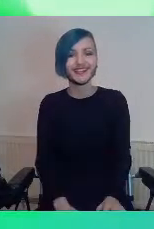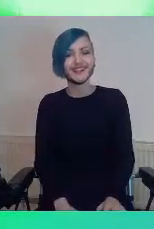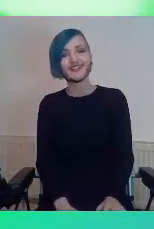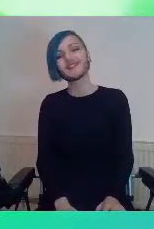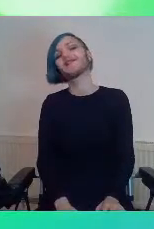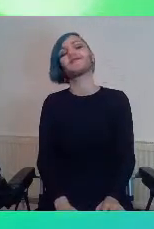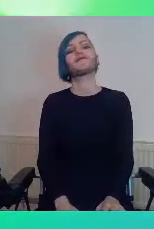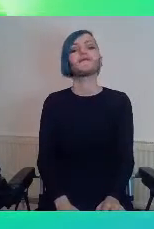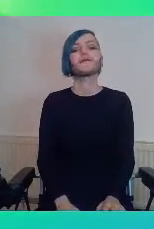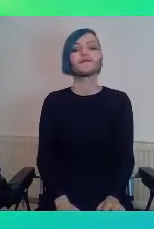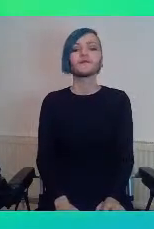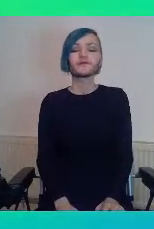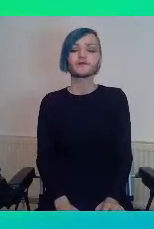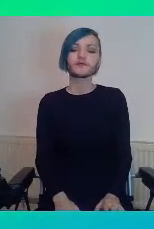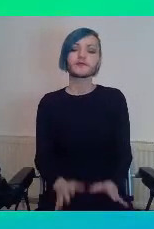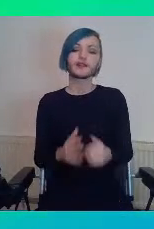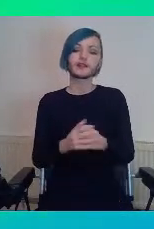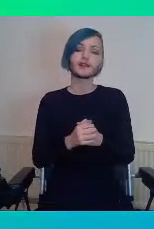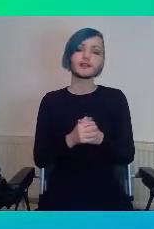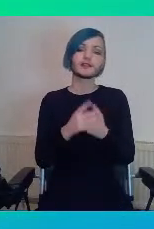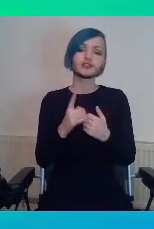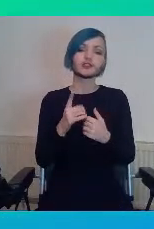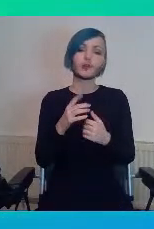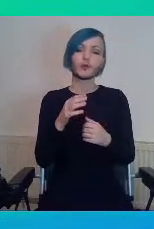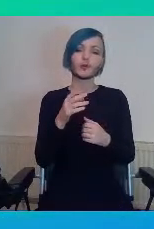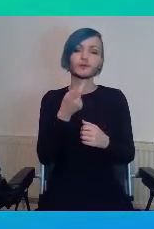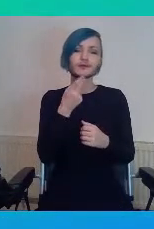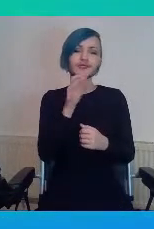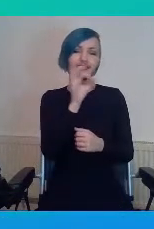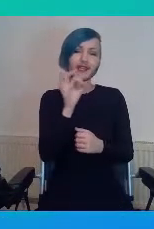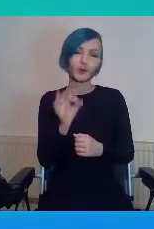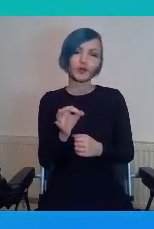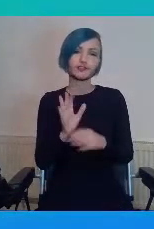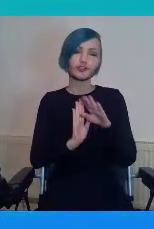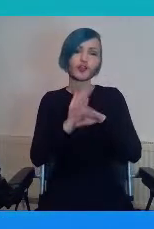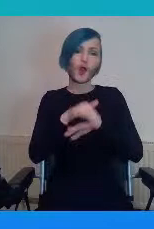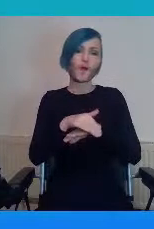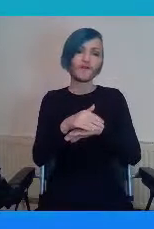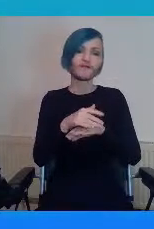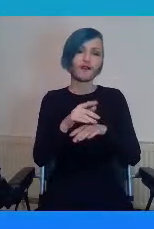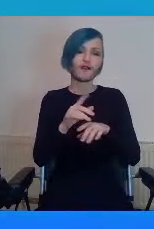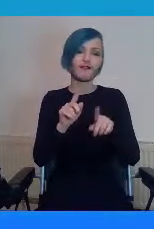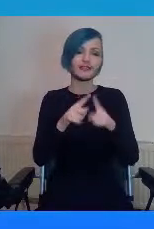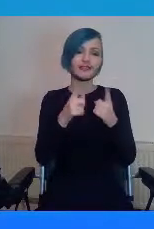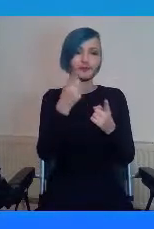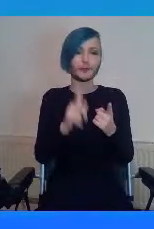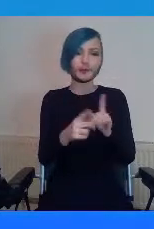Coming back to the second question, it's very interesting. One of our